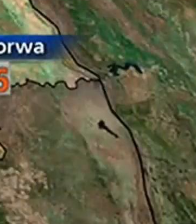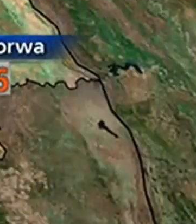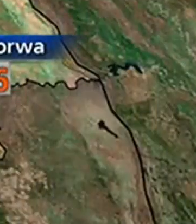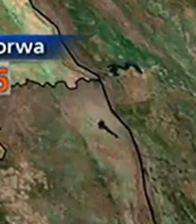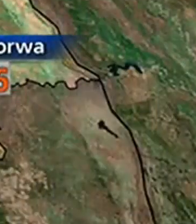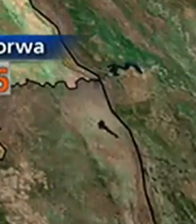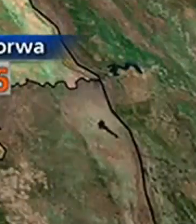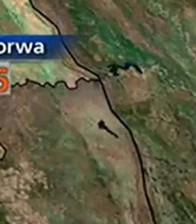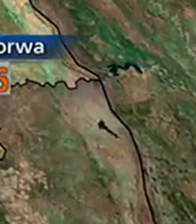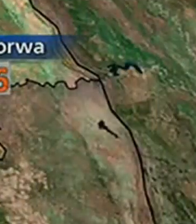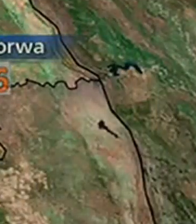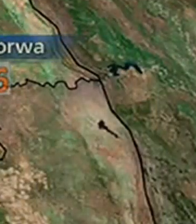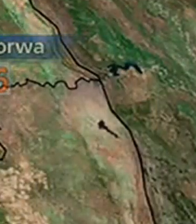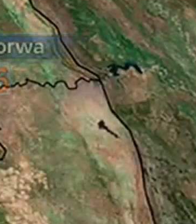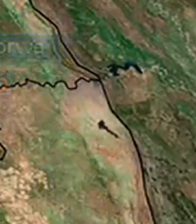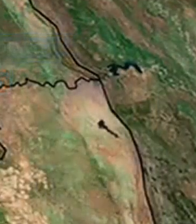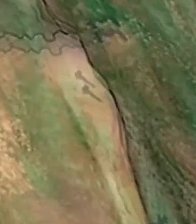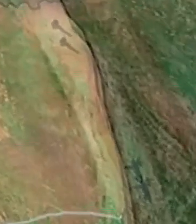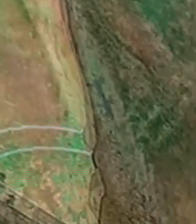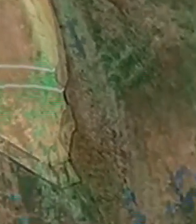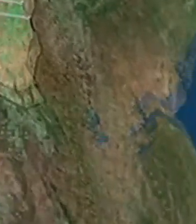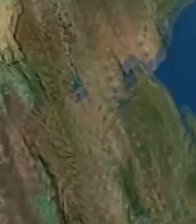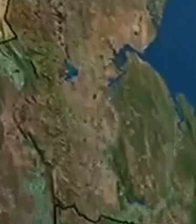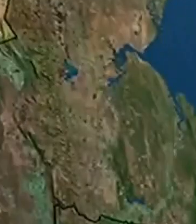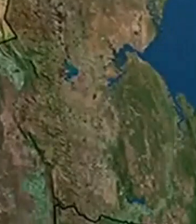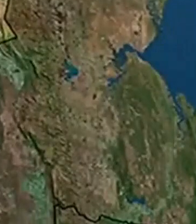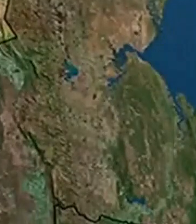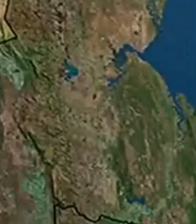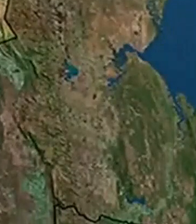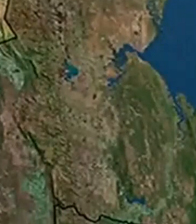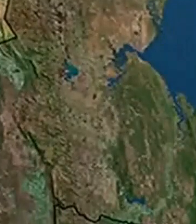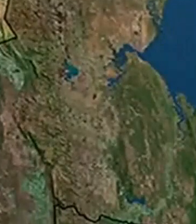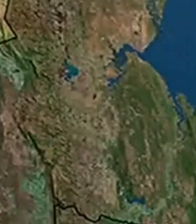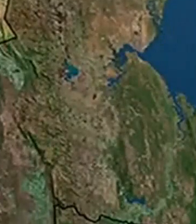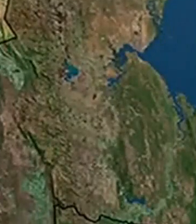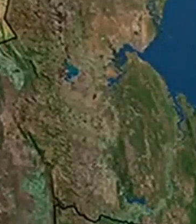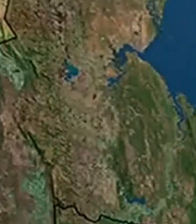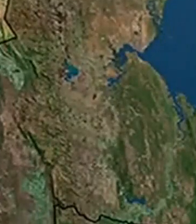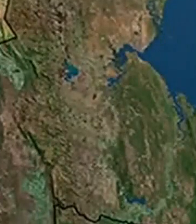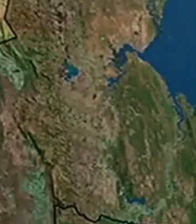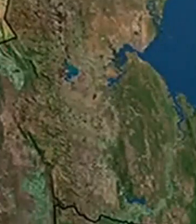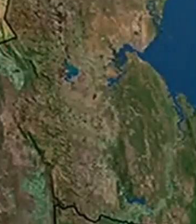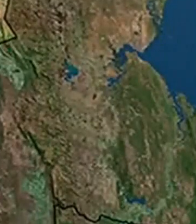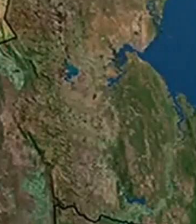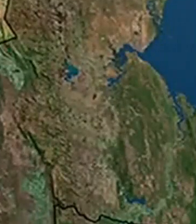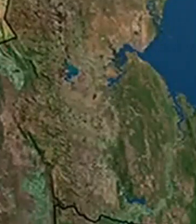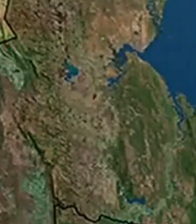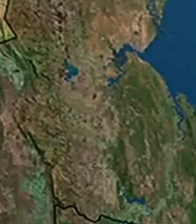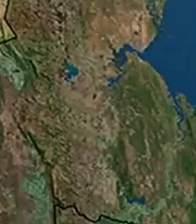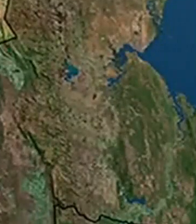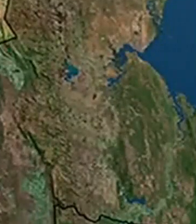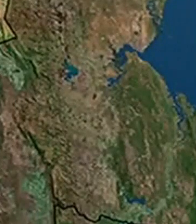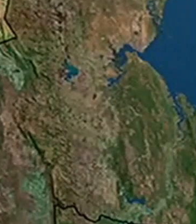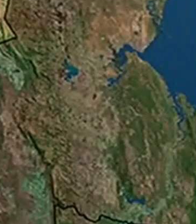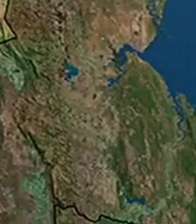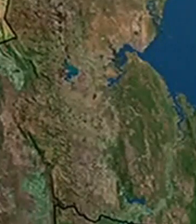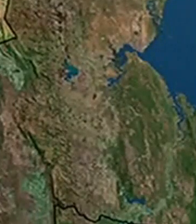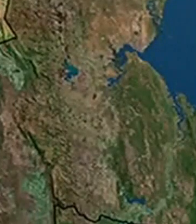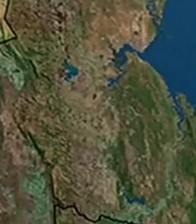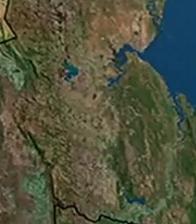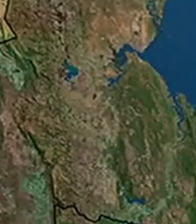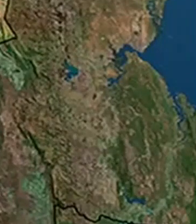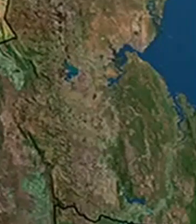ke tše 26 le ka Bakersford go bontšha go tla ba go fodile ga magareng ka Mpumalanga province ye go tla fola ka Mhluzi Lydenburg ke tše 22